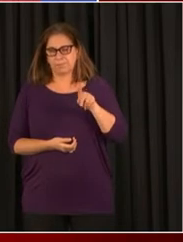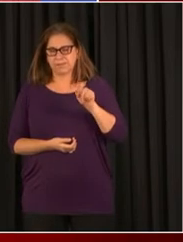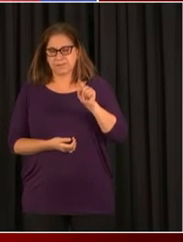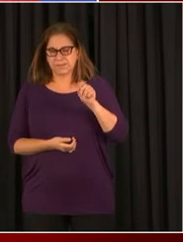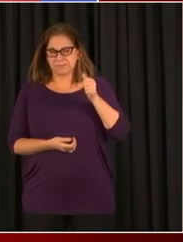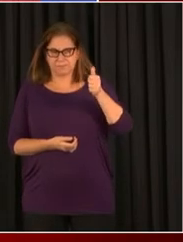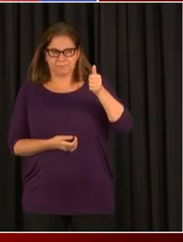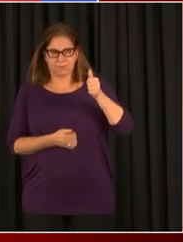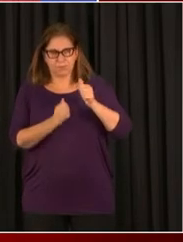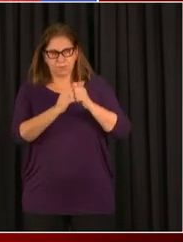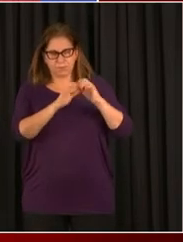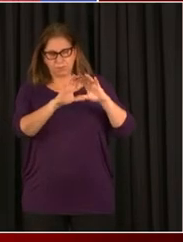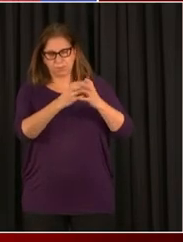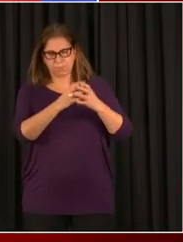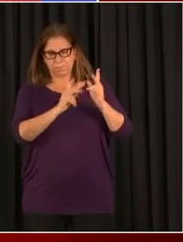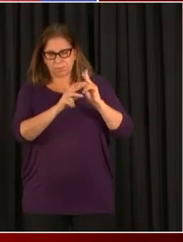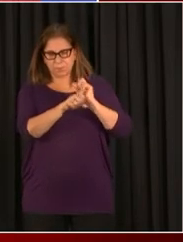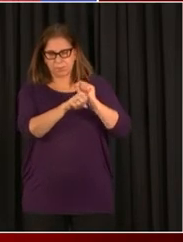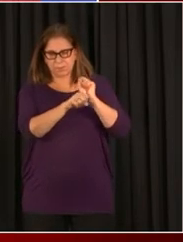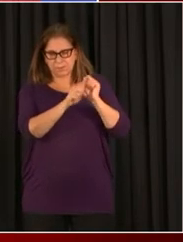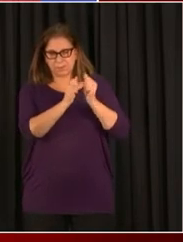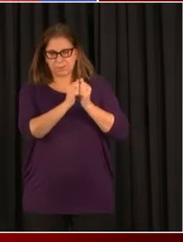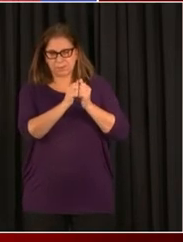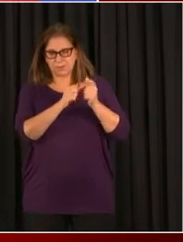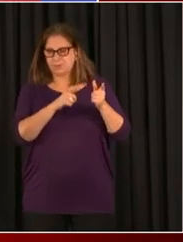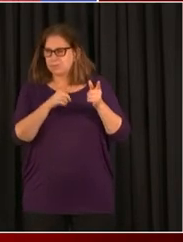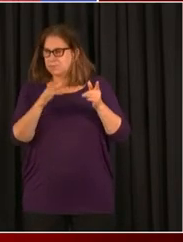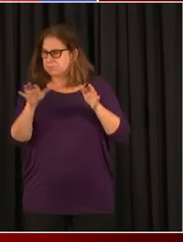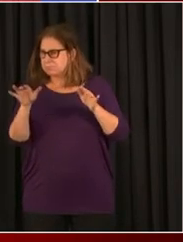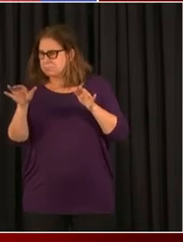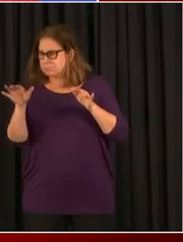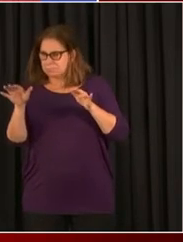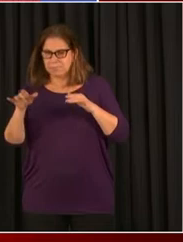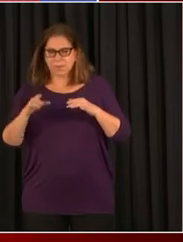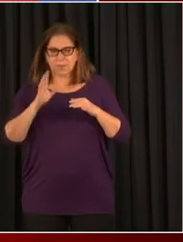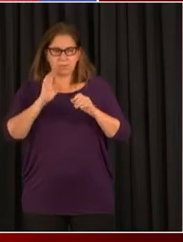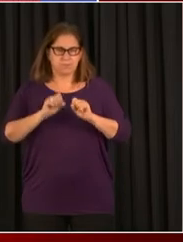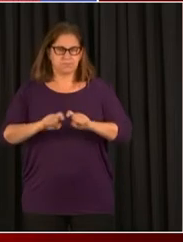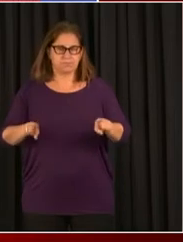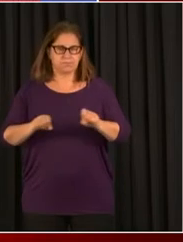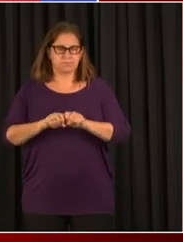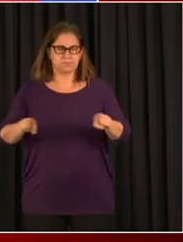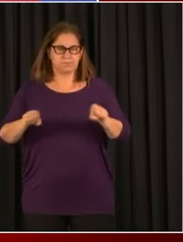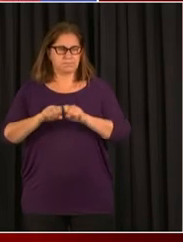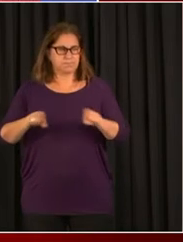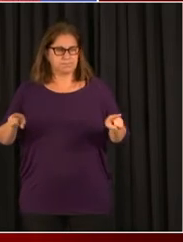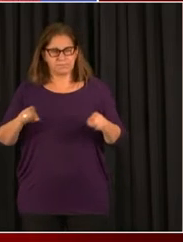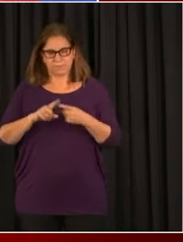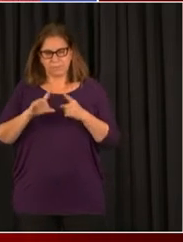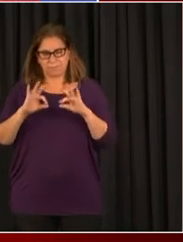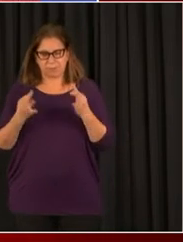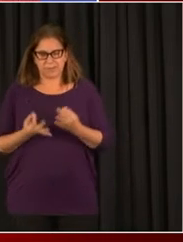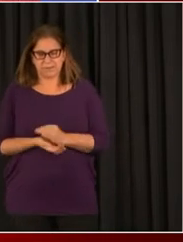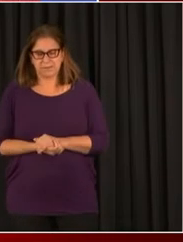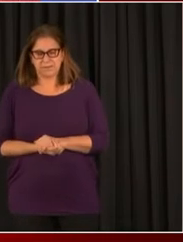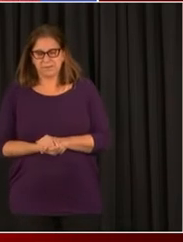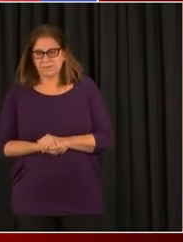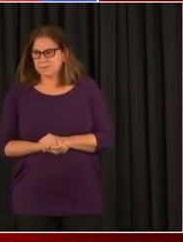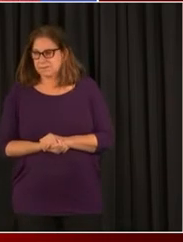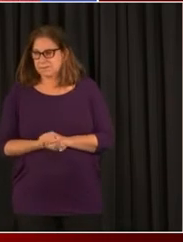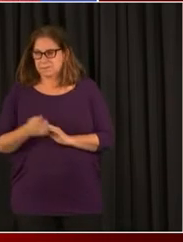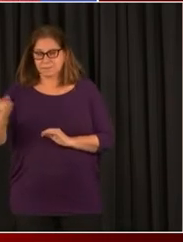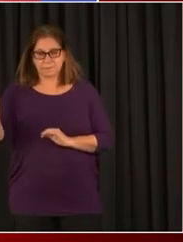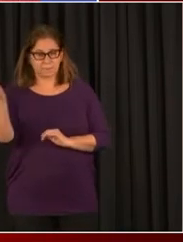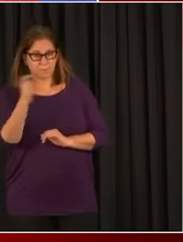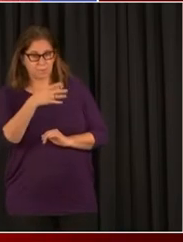well. Yes. It seems very likely that there's going to be yet another large outdoor event at the White House this evening for Amy